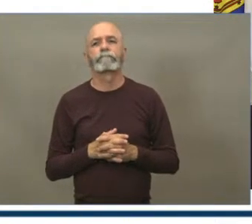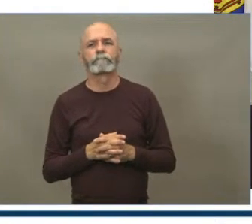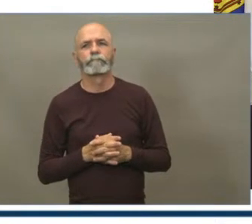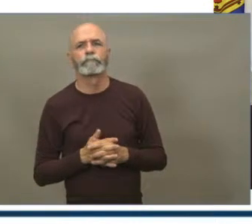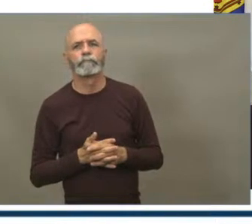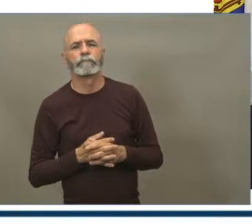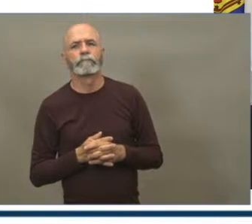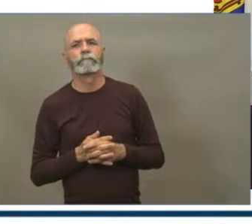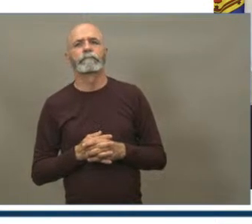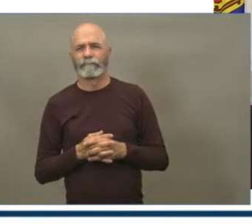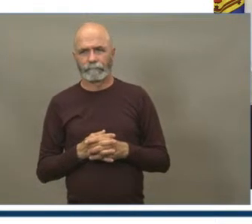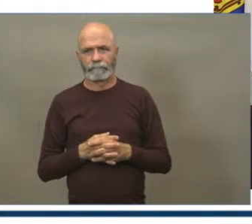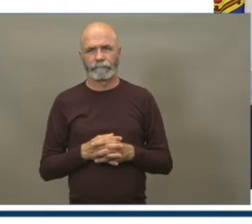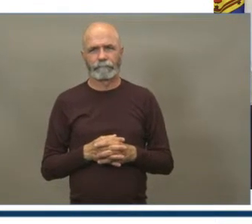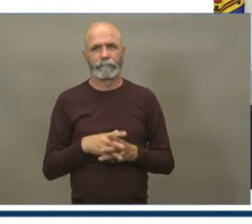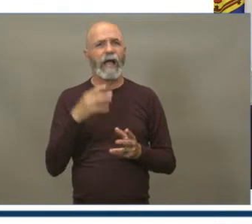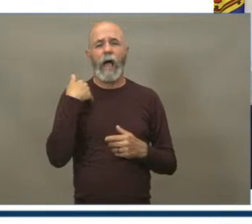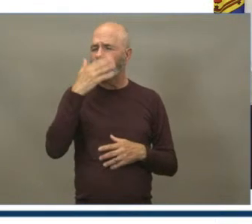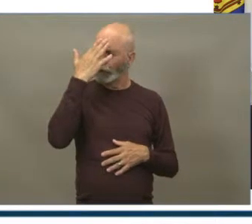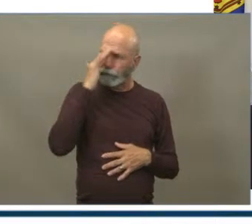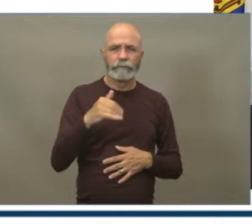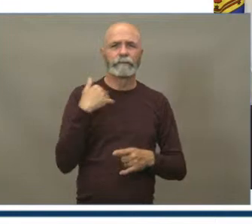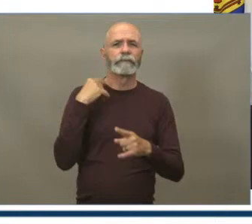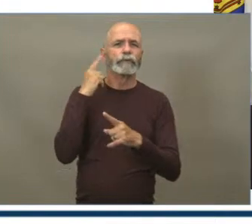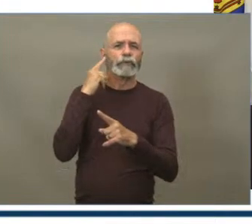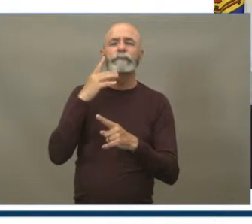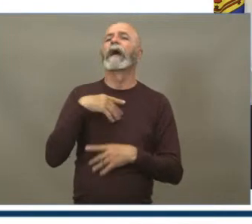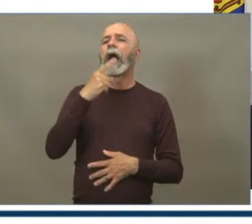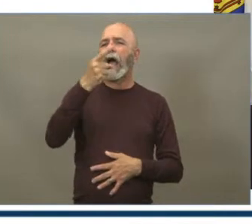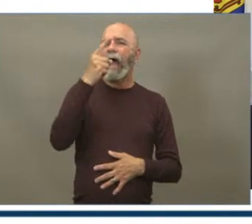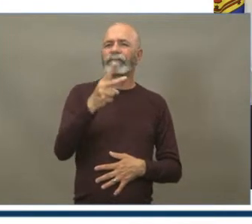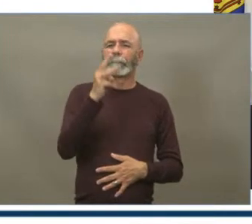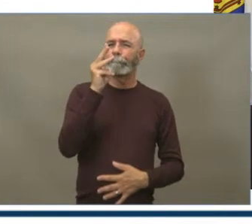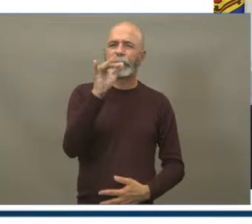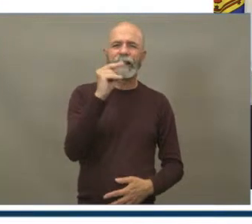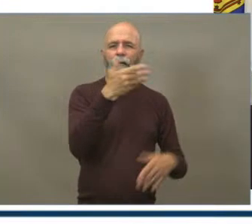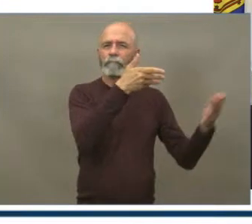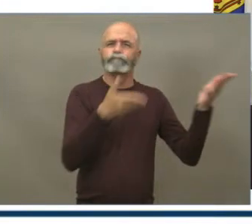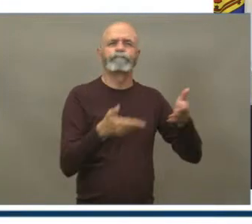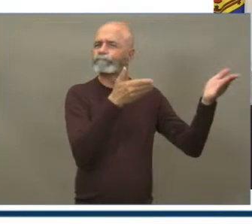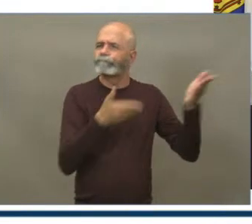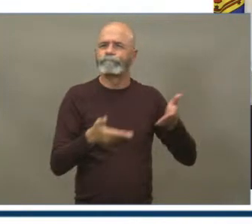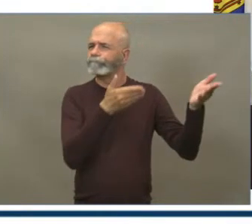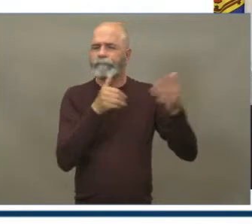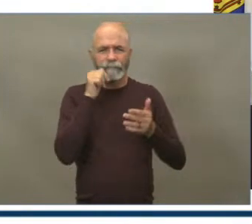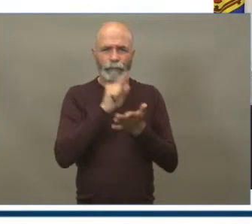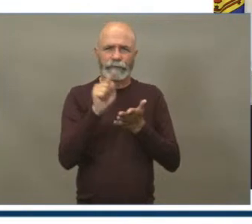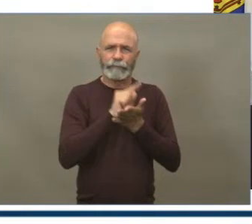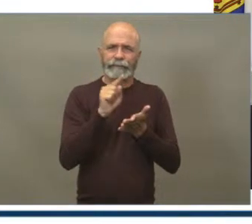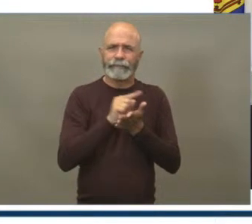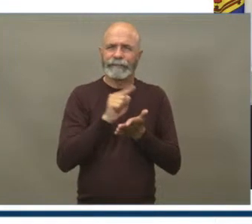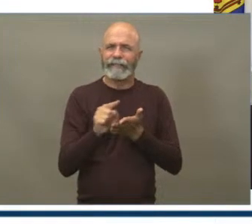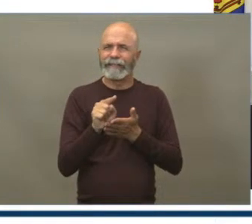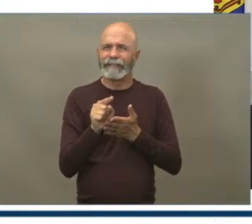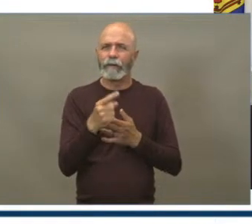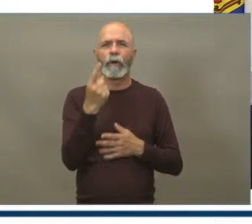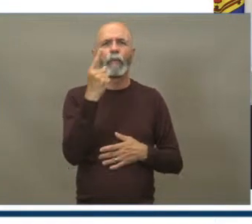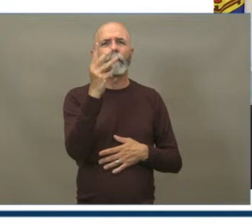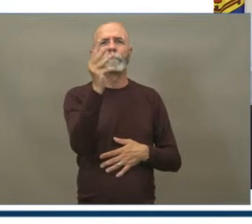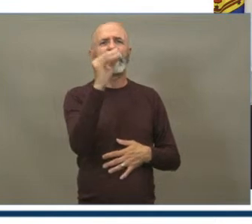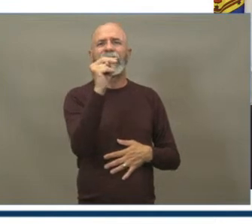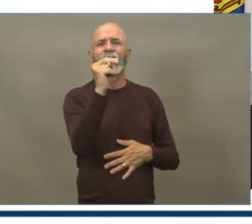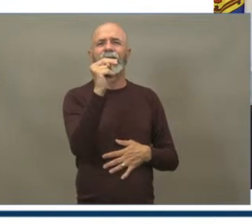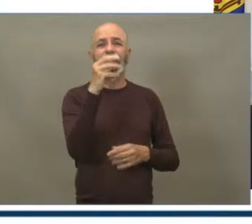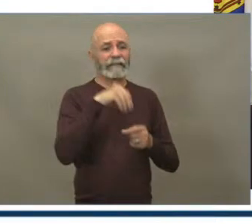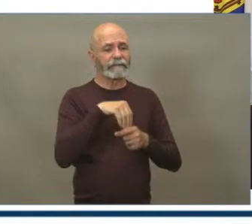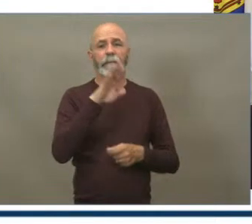500,000 doses are coming in through COVAX in the next few weeks. And we know that 1 million are coming in June. So, again, the question